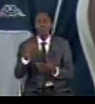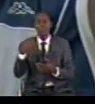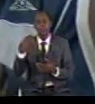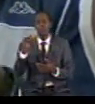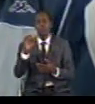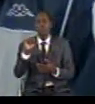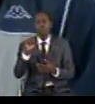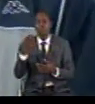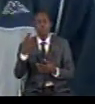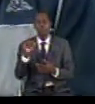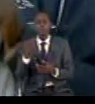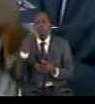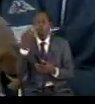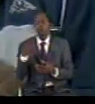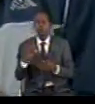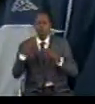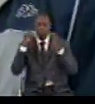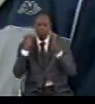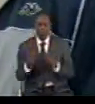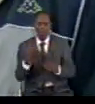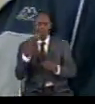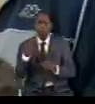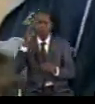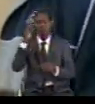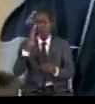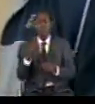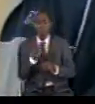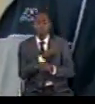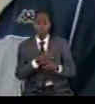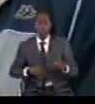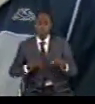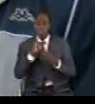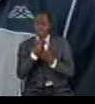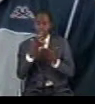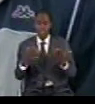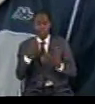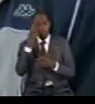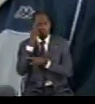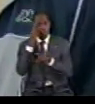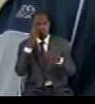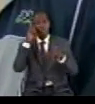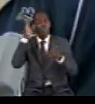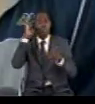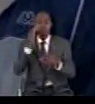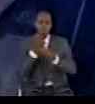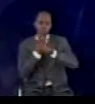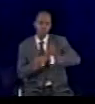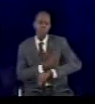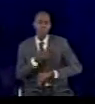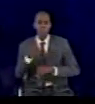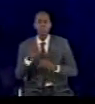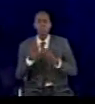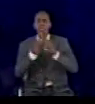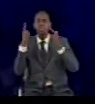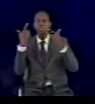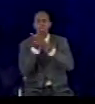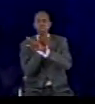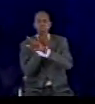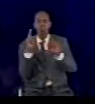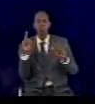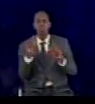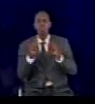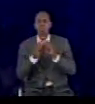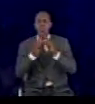the goshen of the power of god the lord is here for you he will protect you supernatural liberation and supernatural